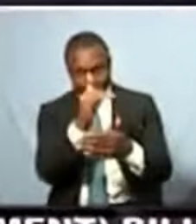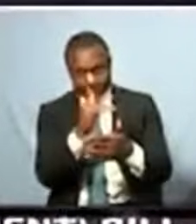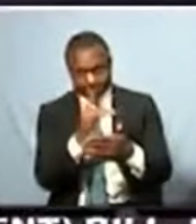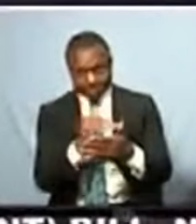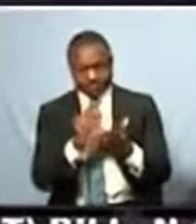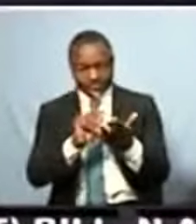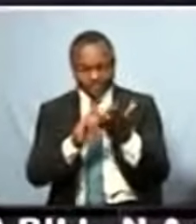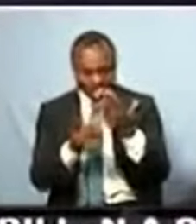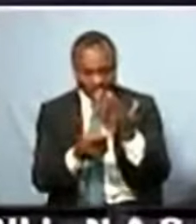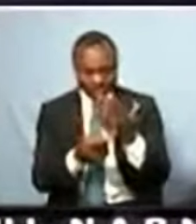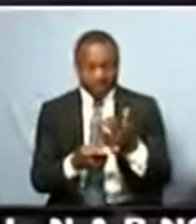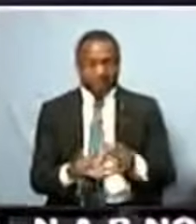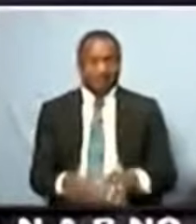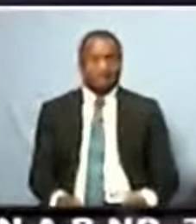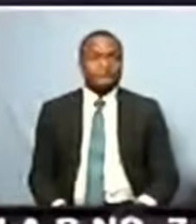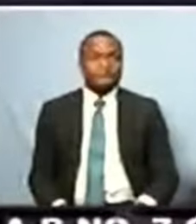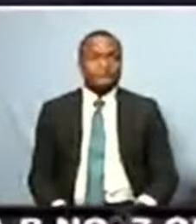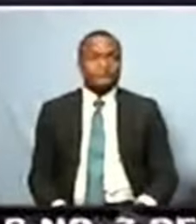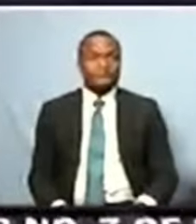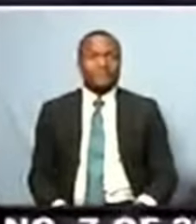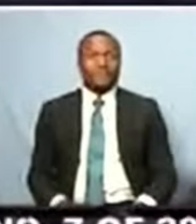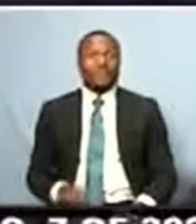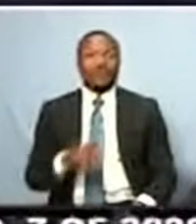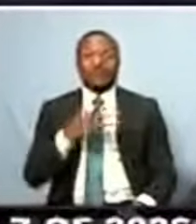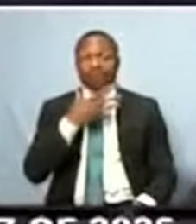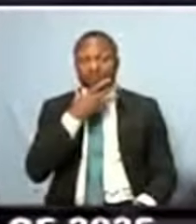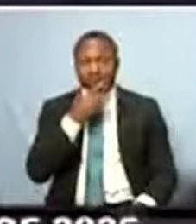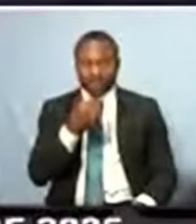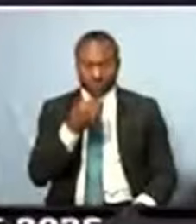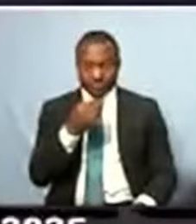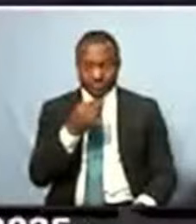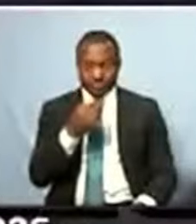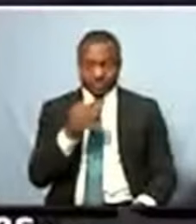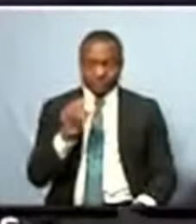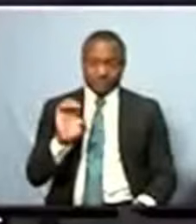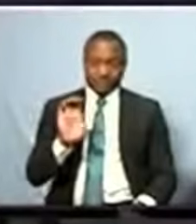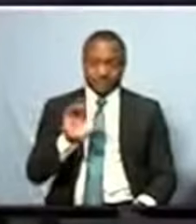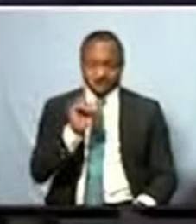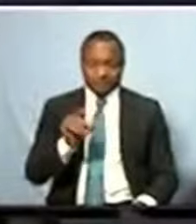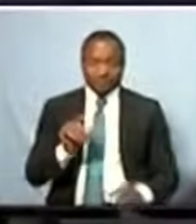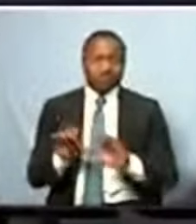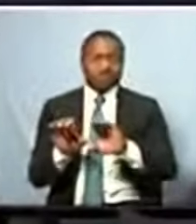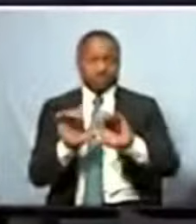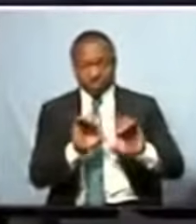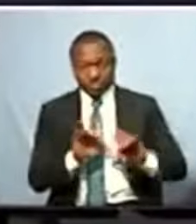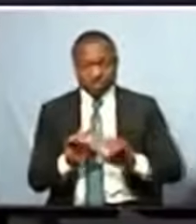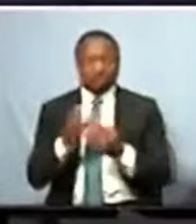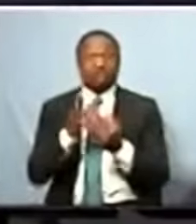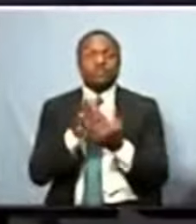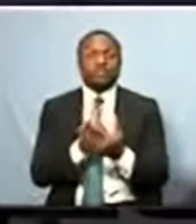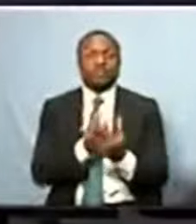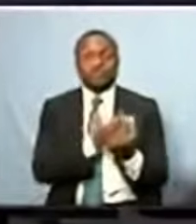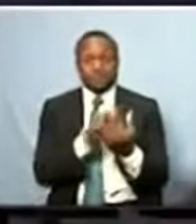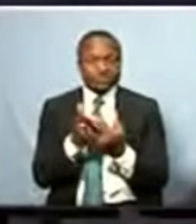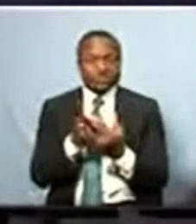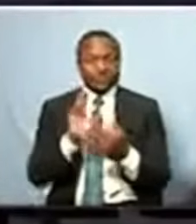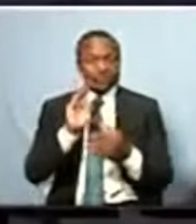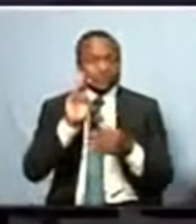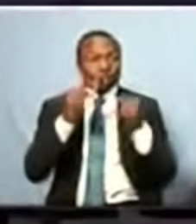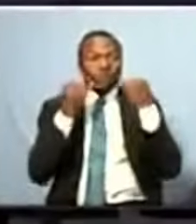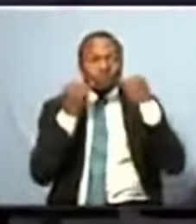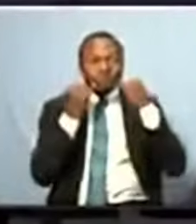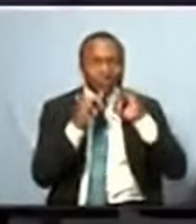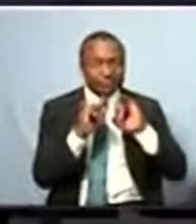So to repeat myself, it is the Electoral Commission that will conduct the delimitation and will inform the